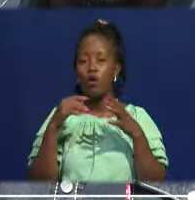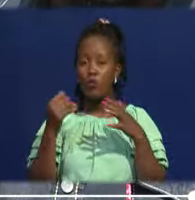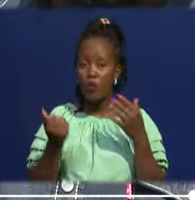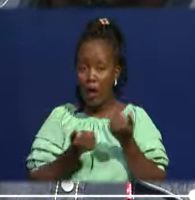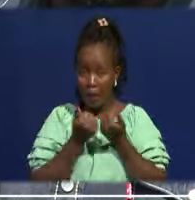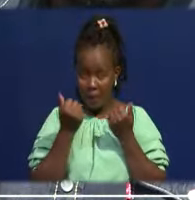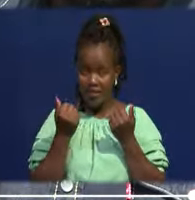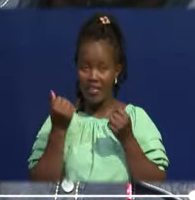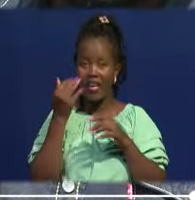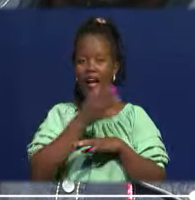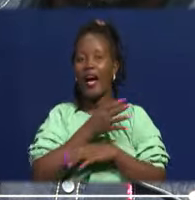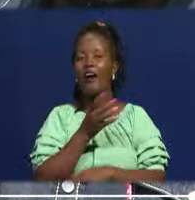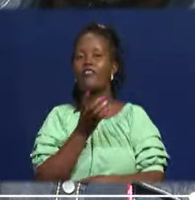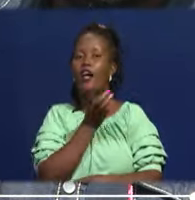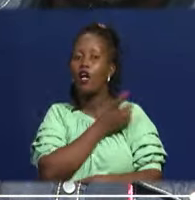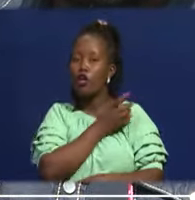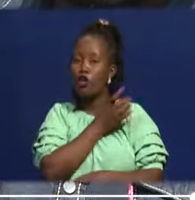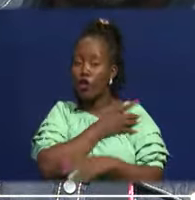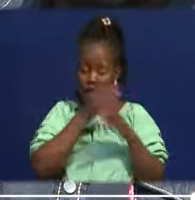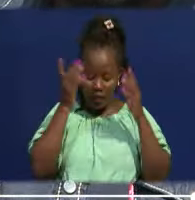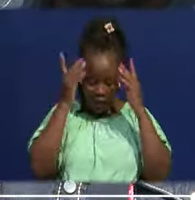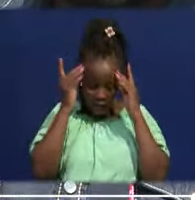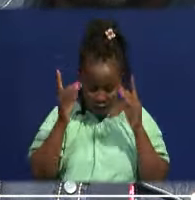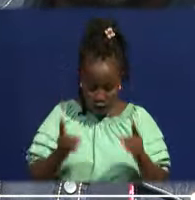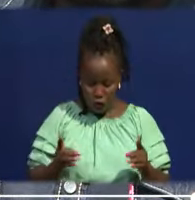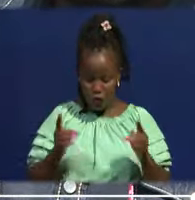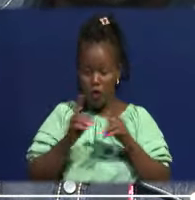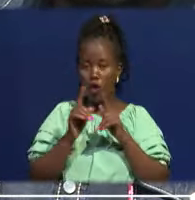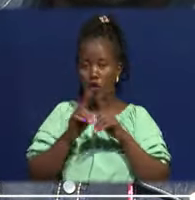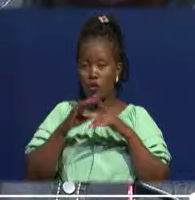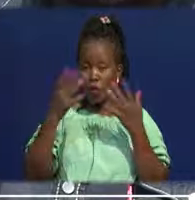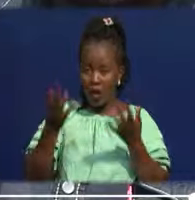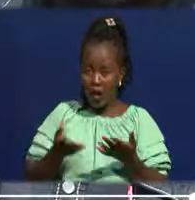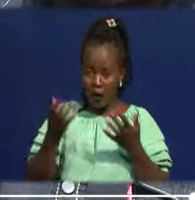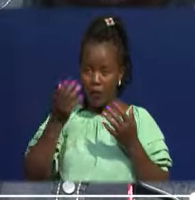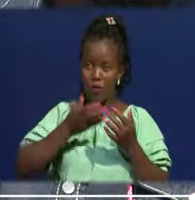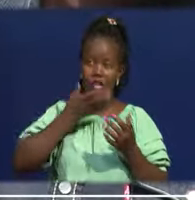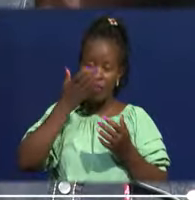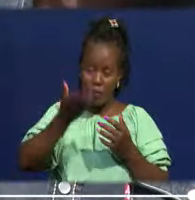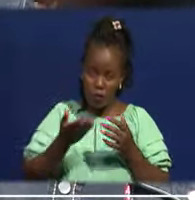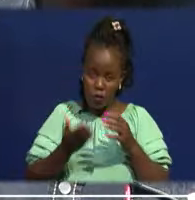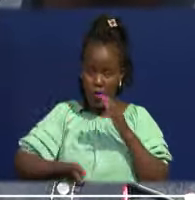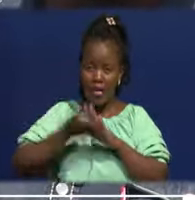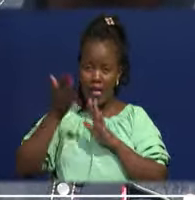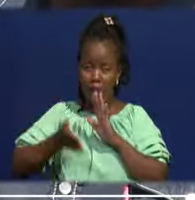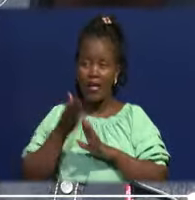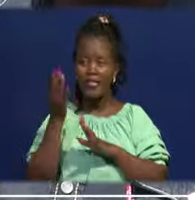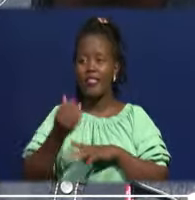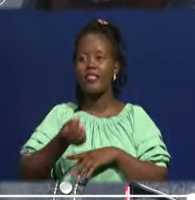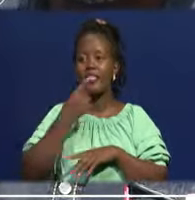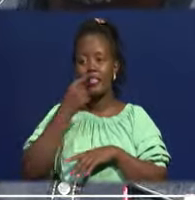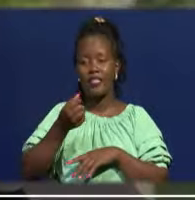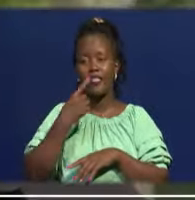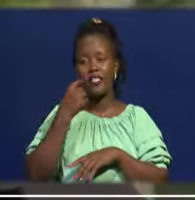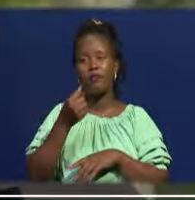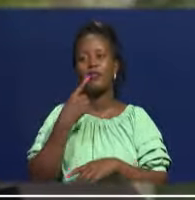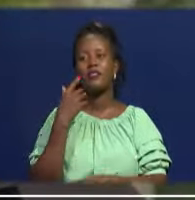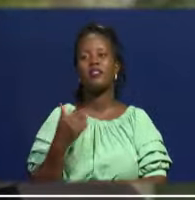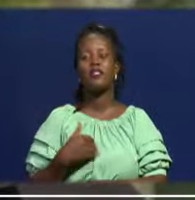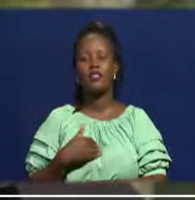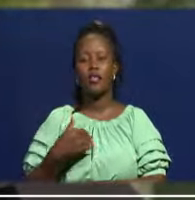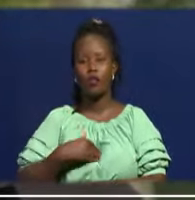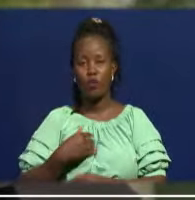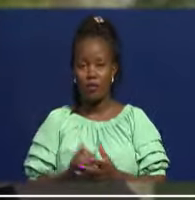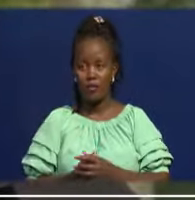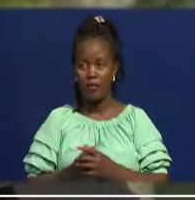doctors will decide and how he responds to the emergency treatment that is undergoing.